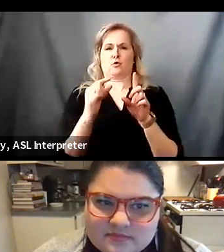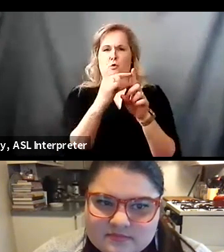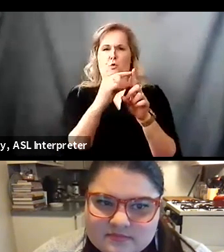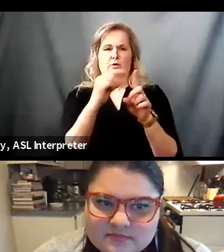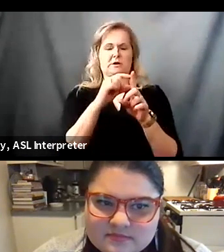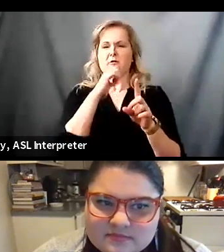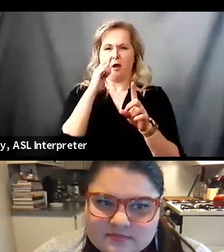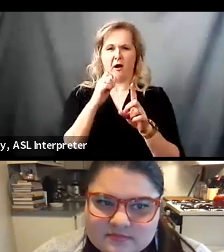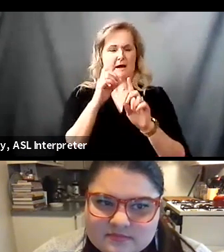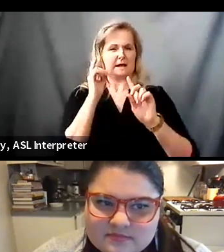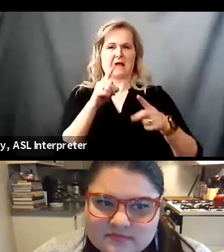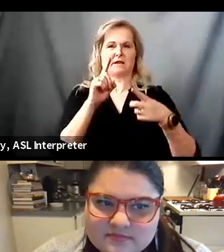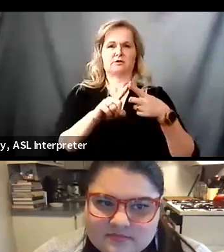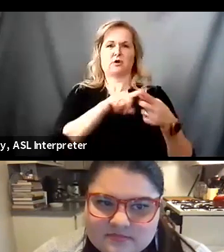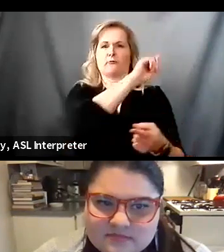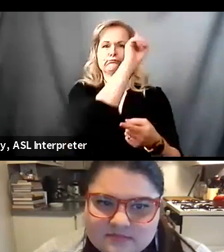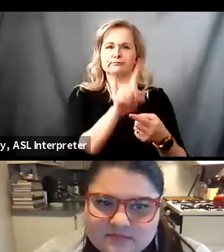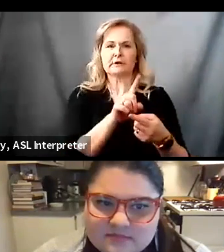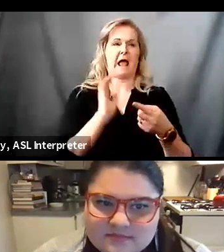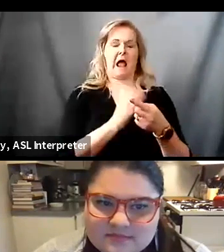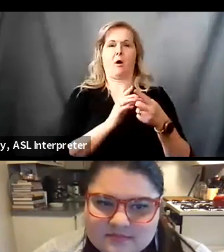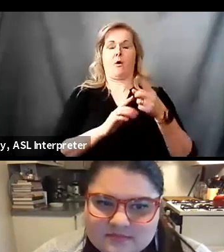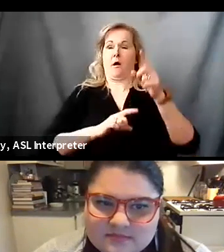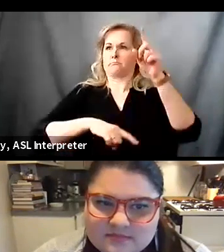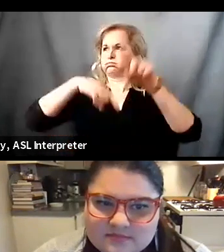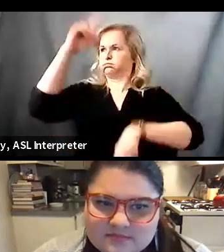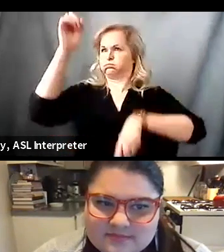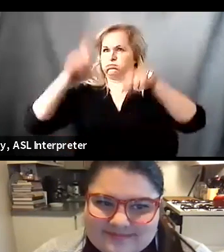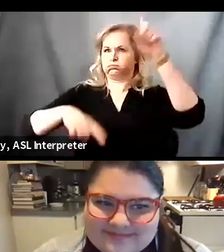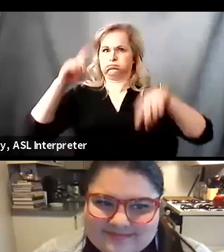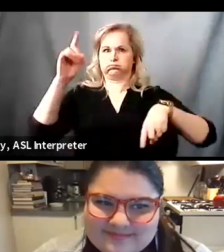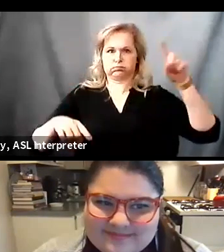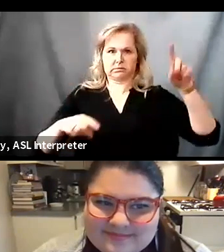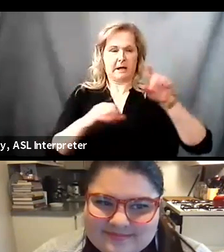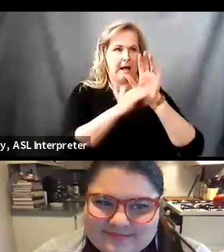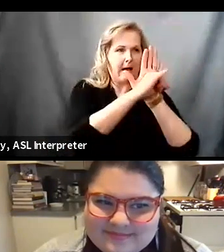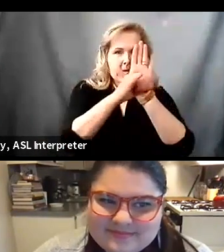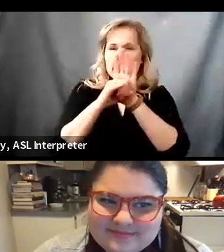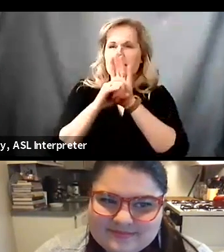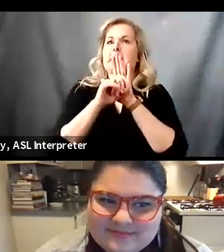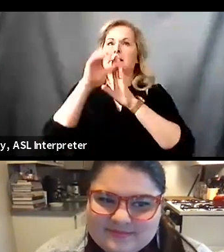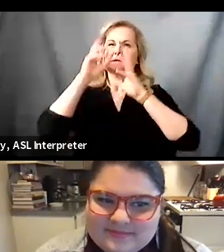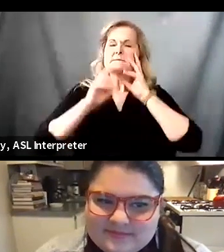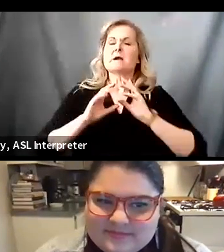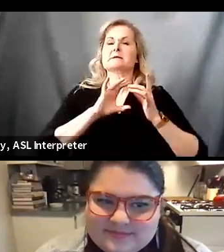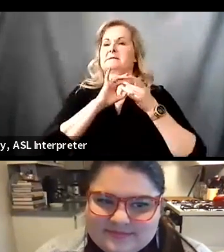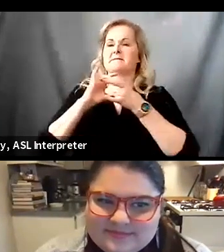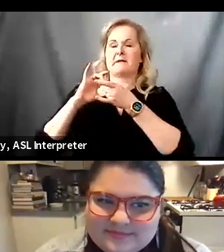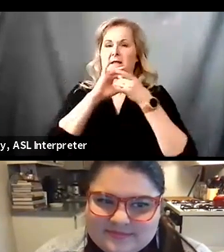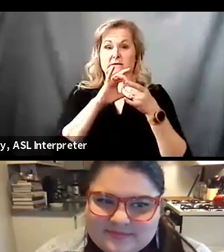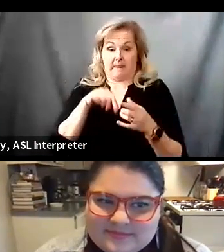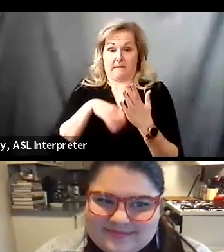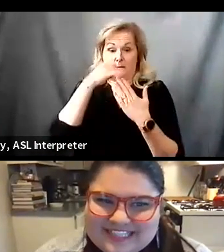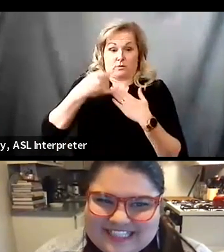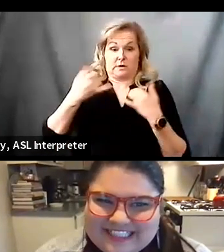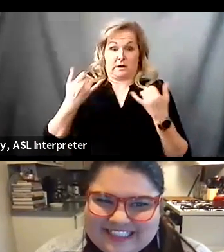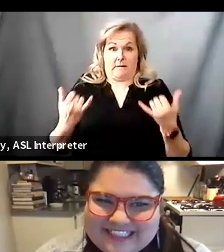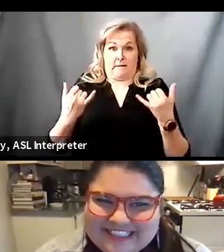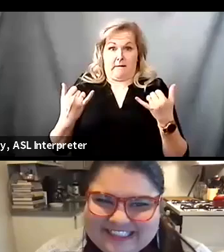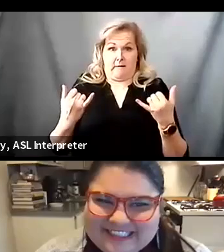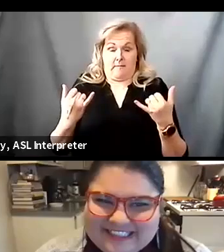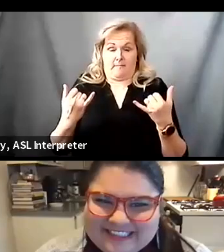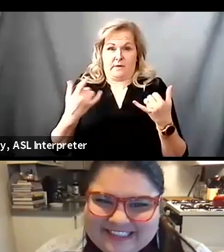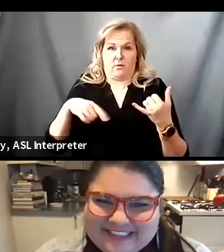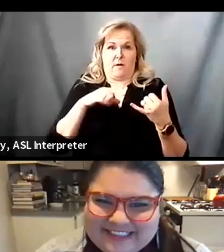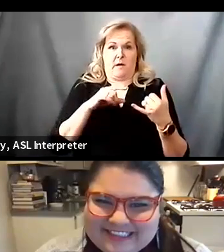generalize or reduce our vast multiplicity of identities, experiences, and affiliations. this project. We have